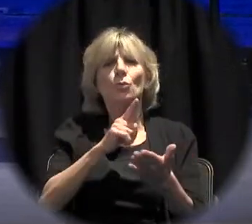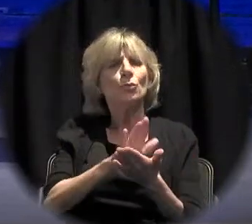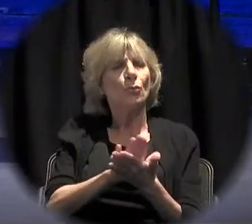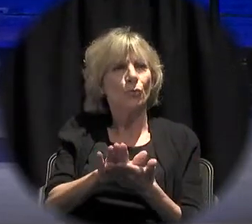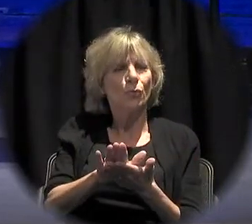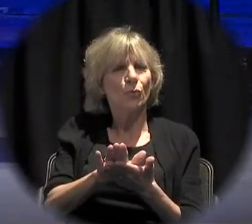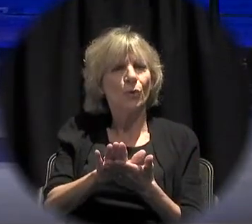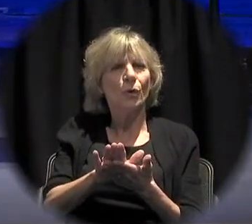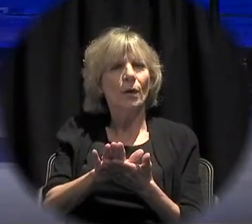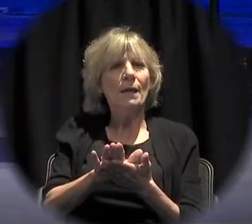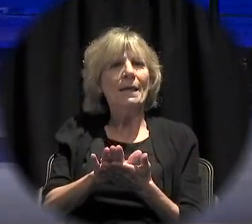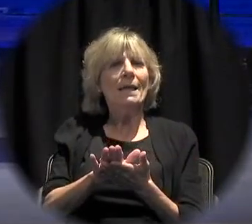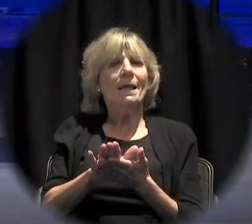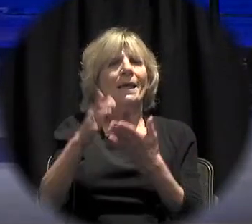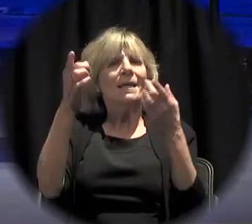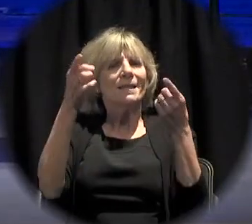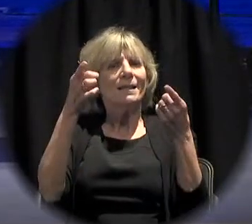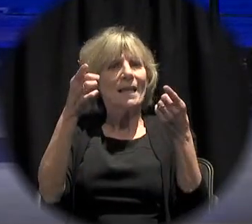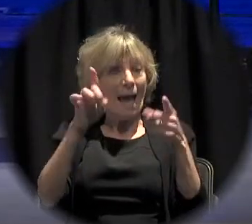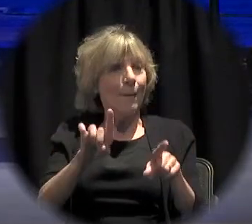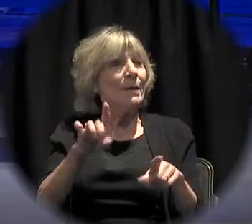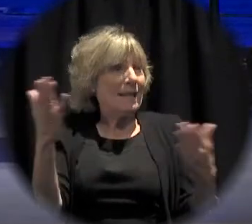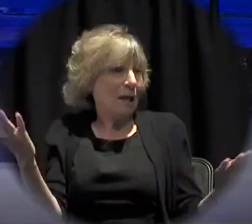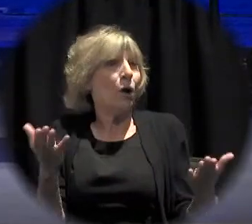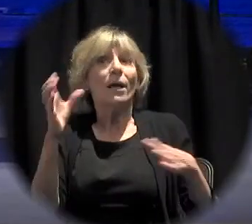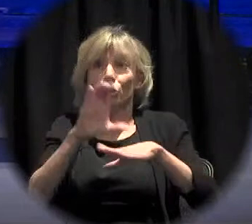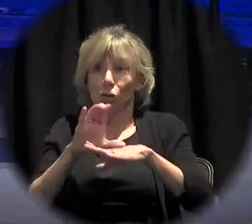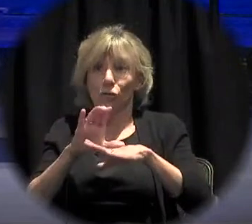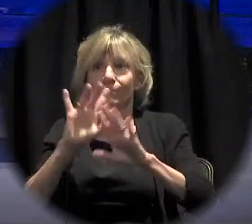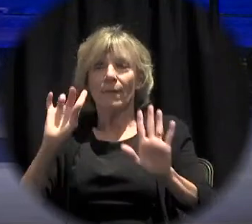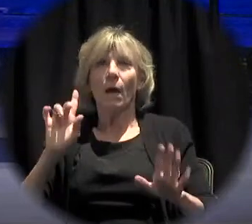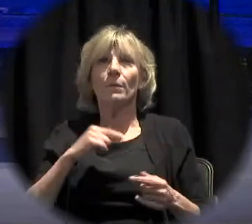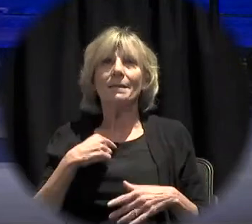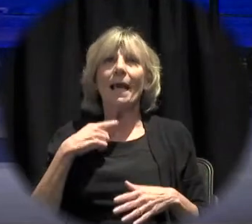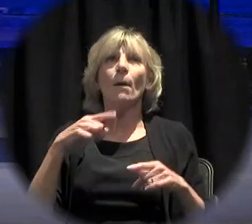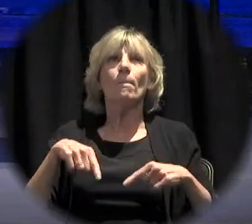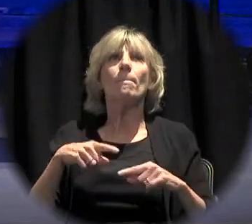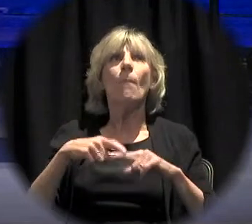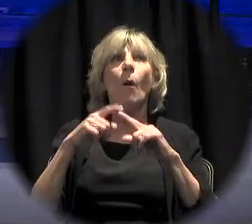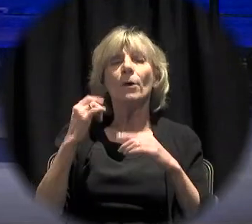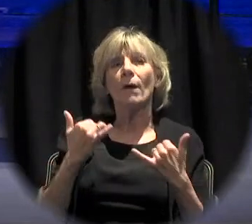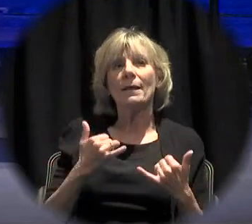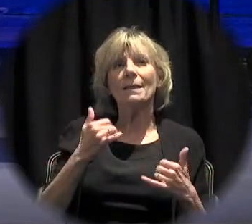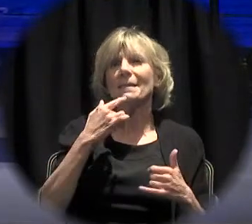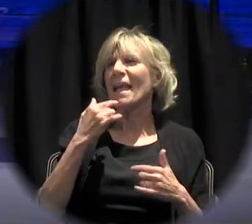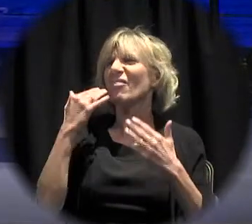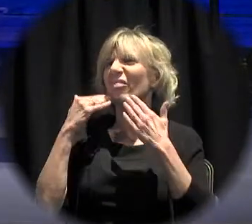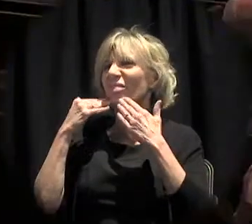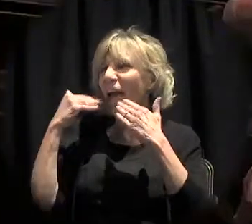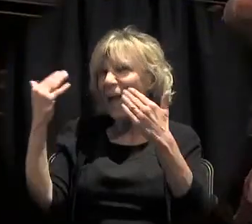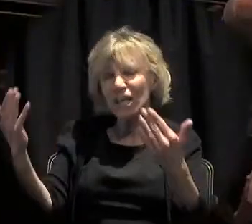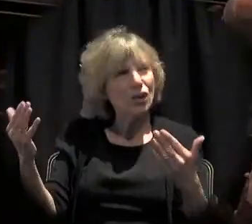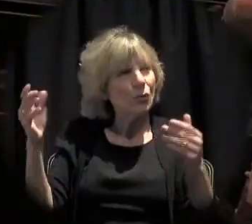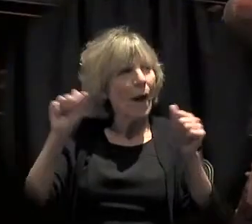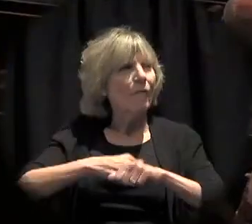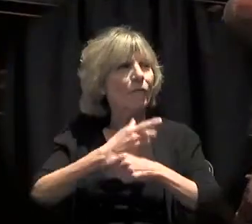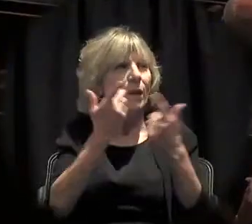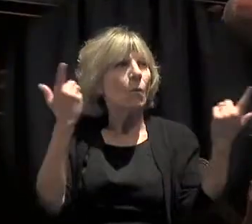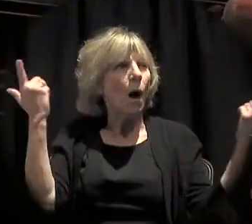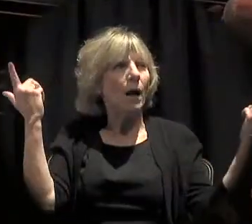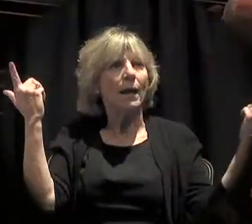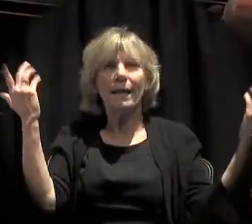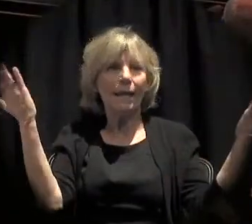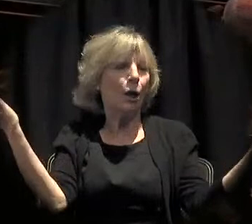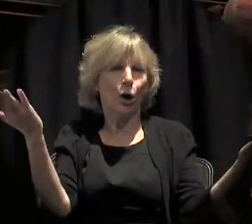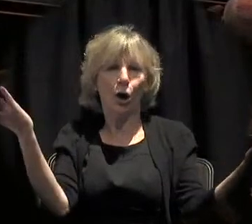Now, this does take place at church, and I just want to take a moment to thank you profusely to every one of you